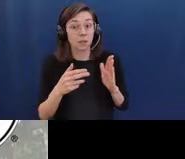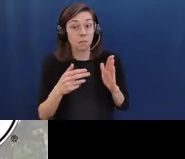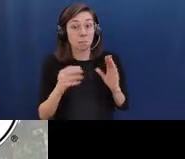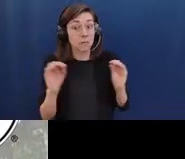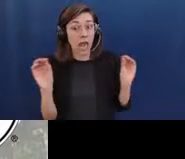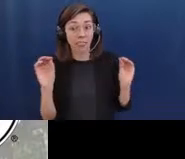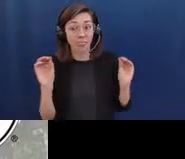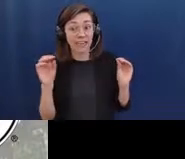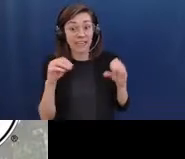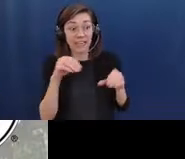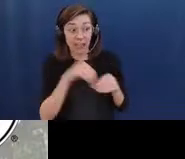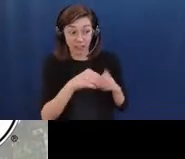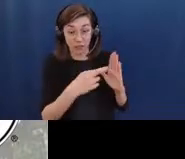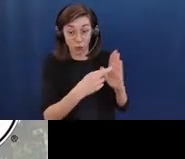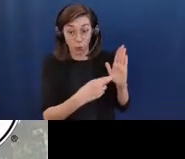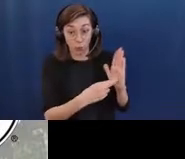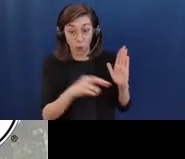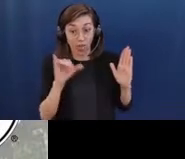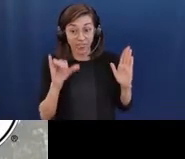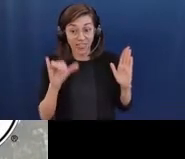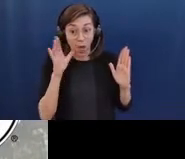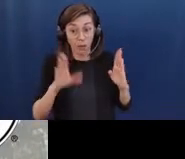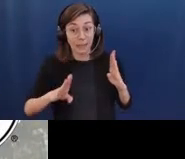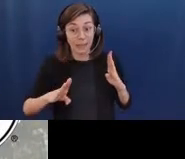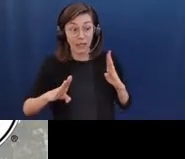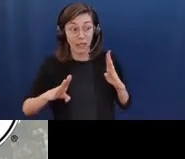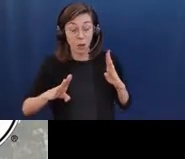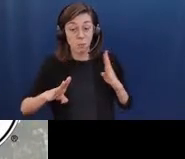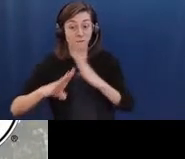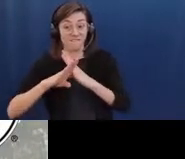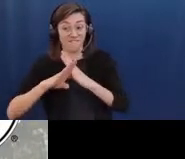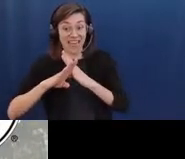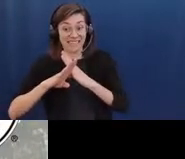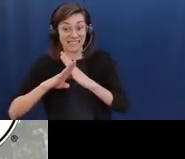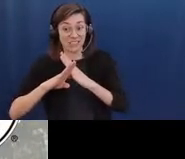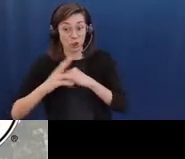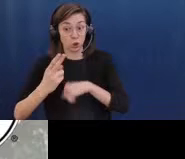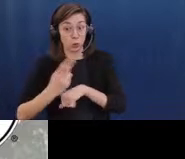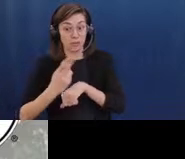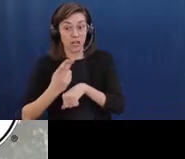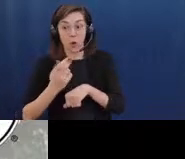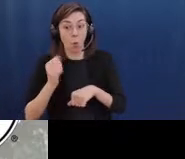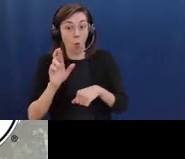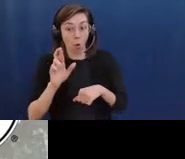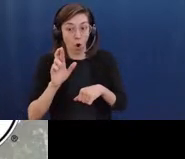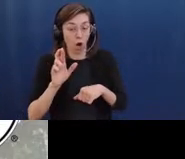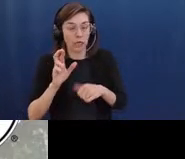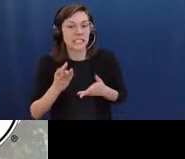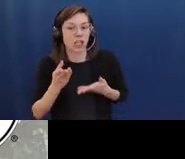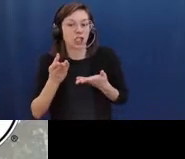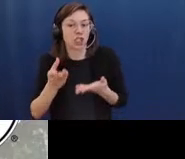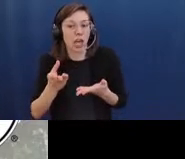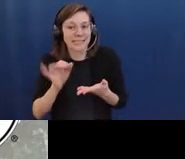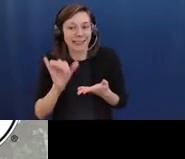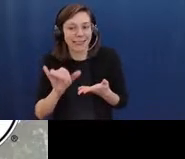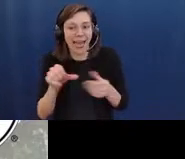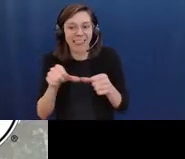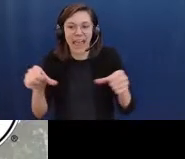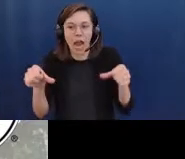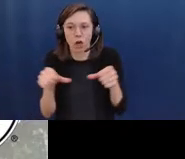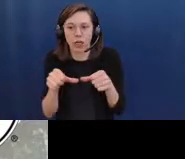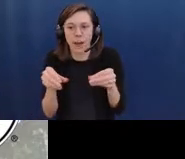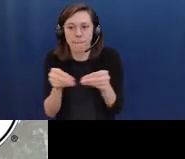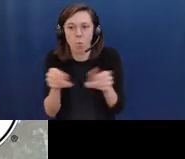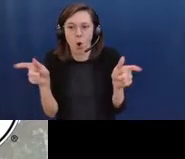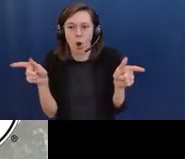preventing that use or suggesting that the area be condensed down into any